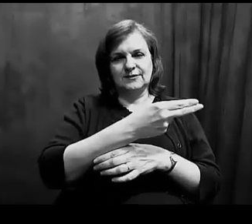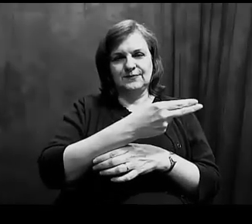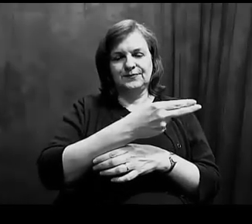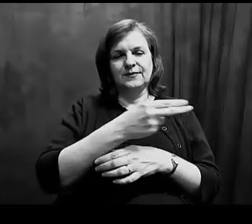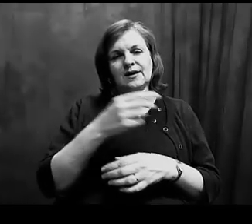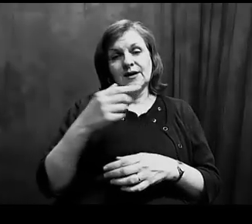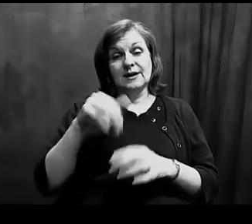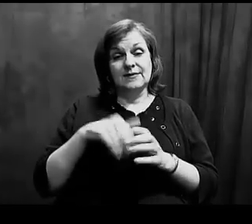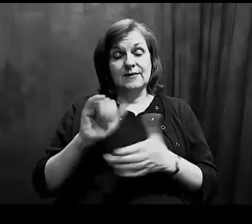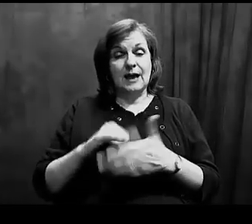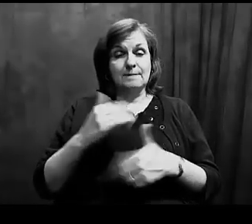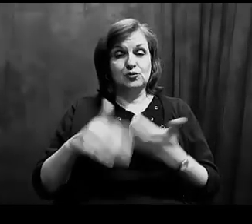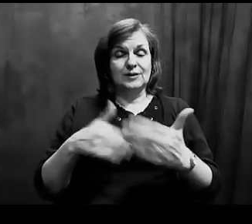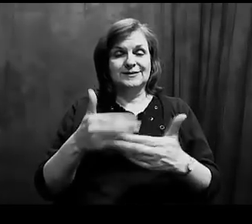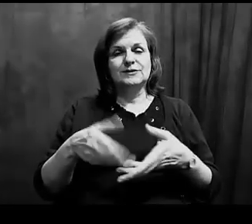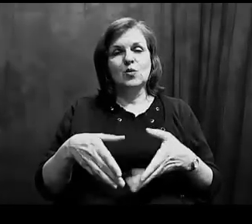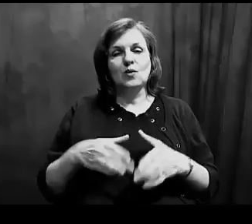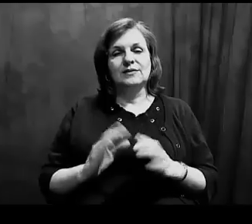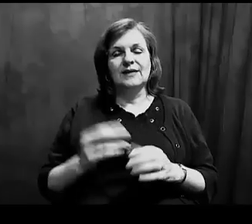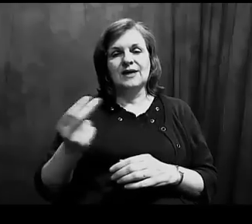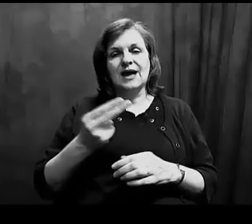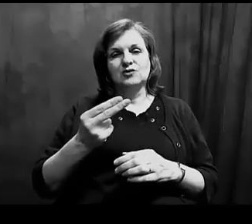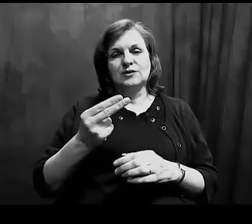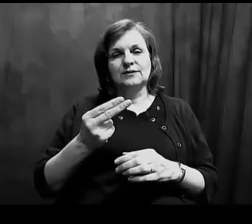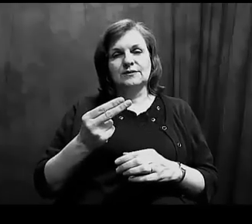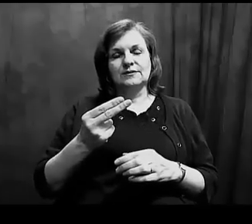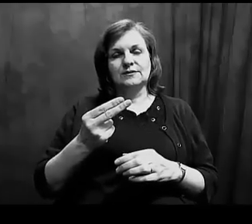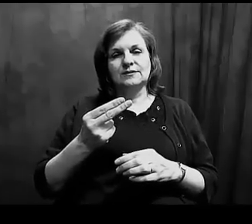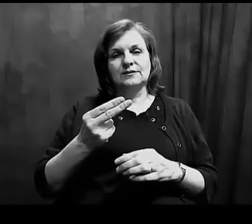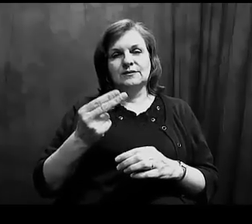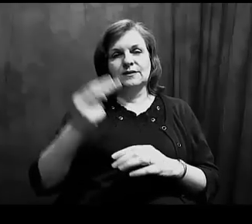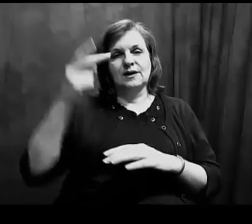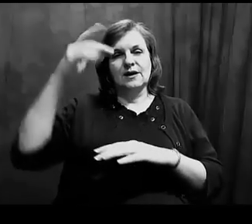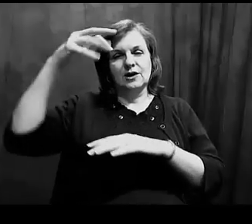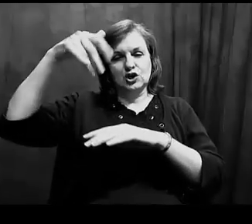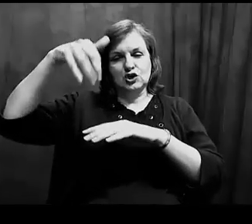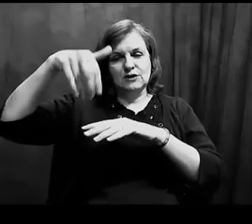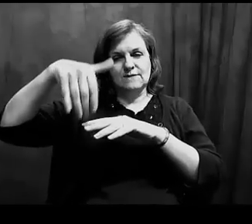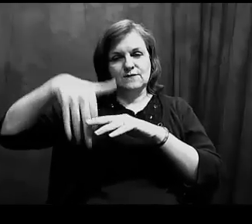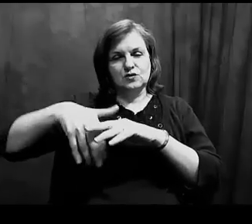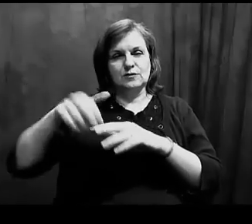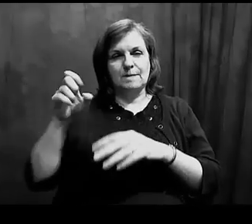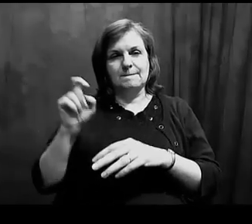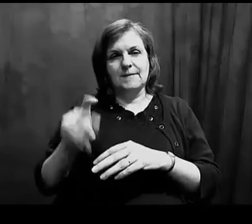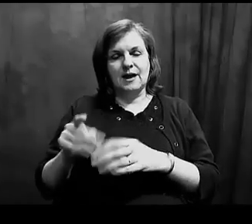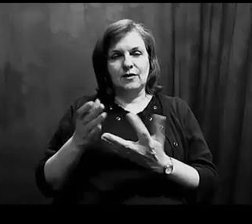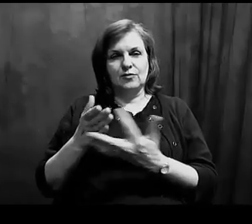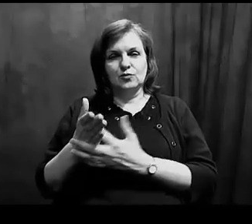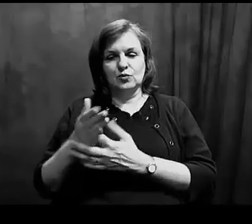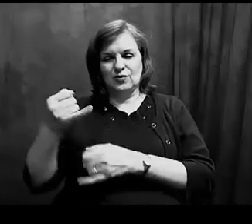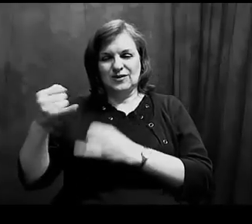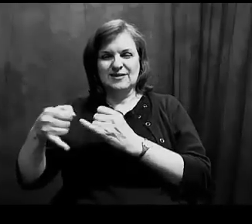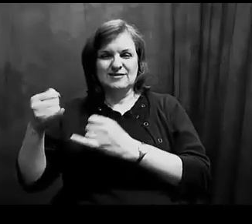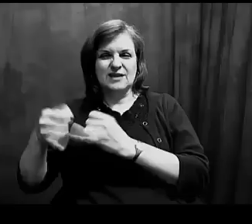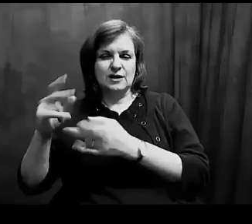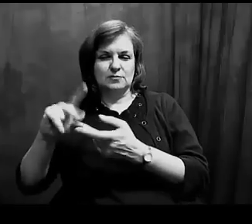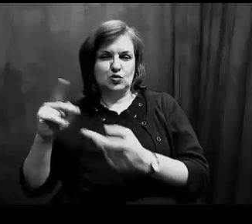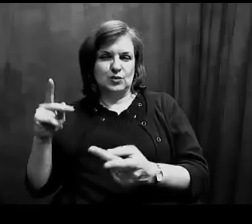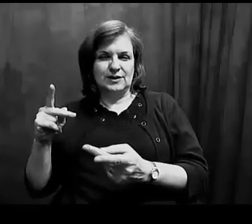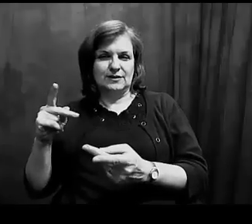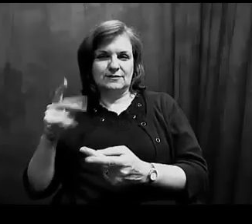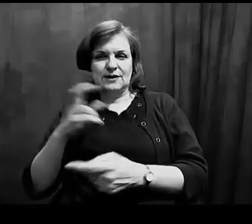because in this process, we're going to actually allow those hydrogens to diffuse back through